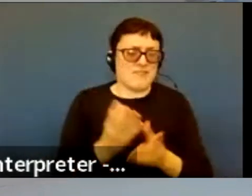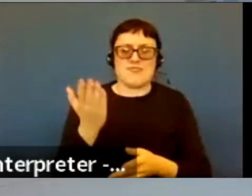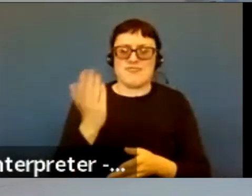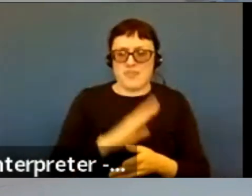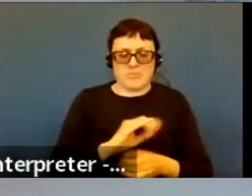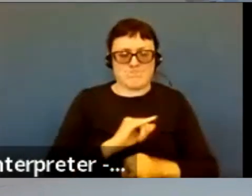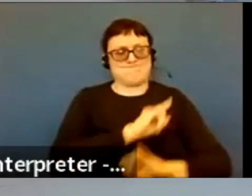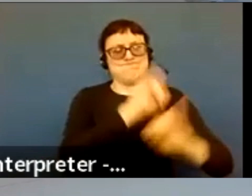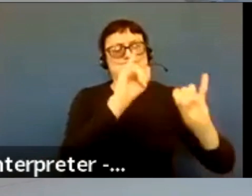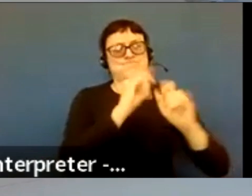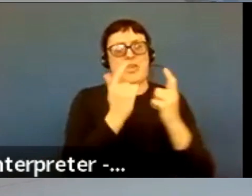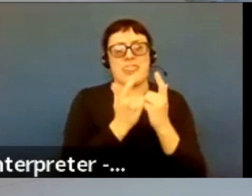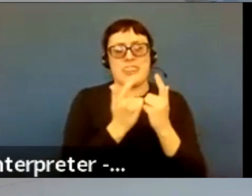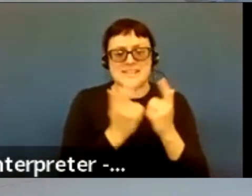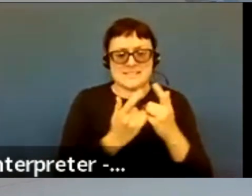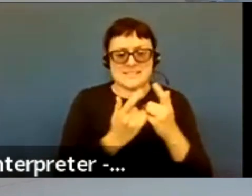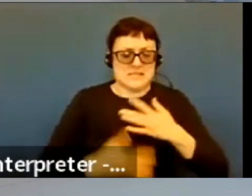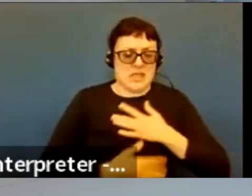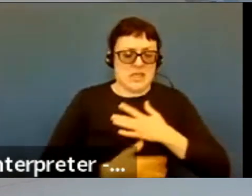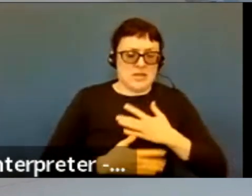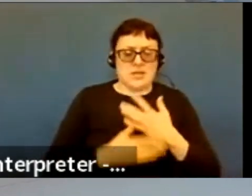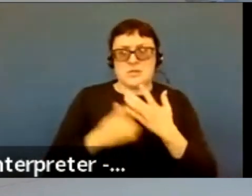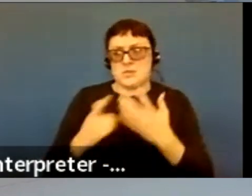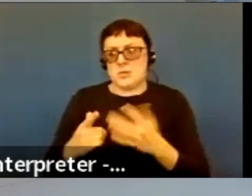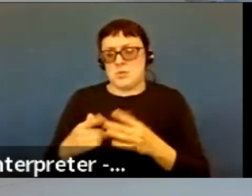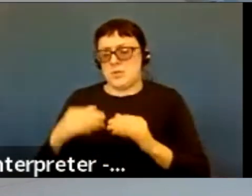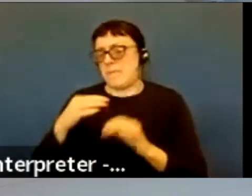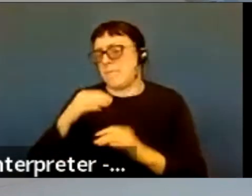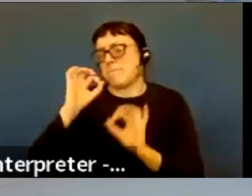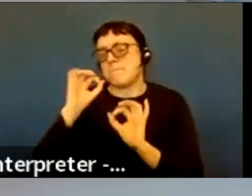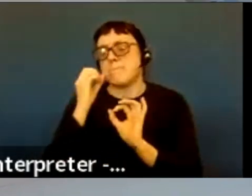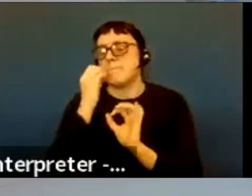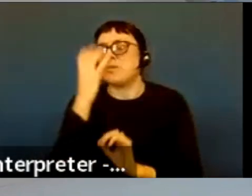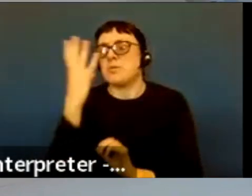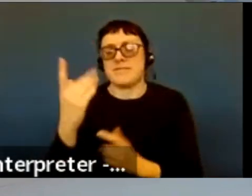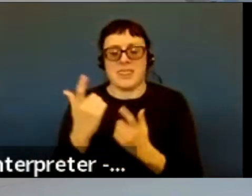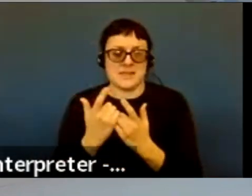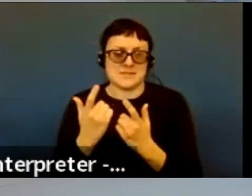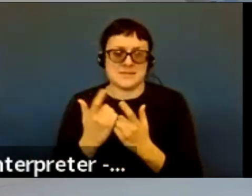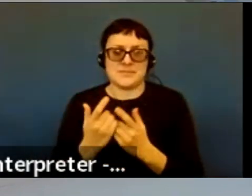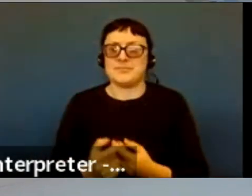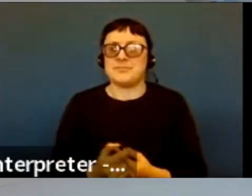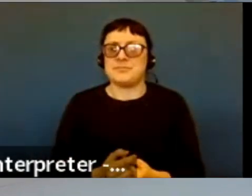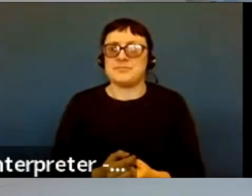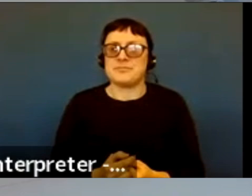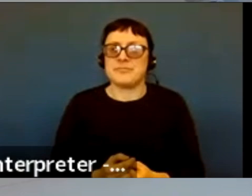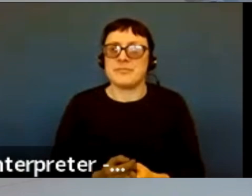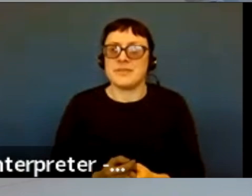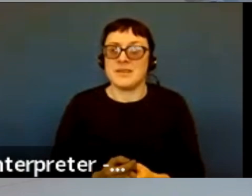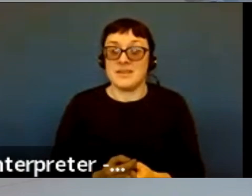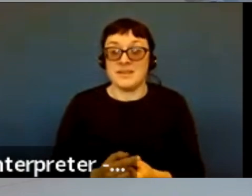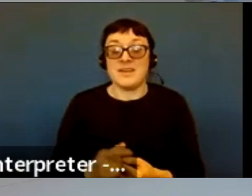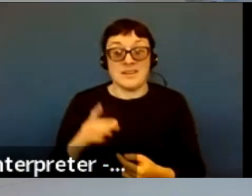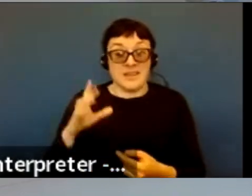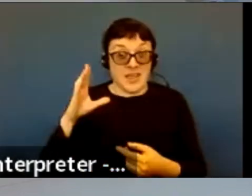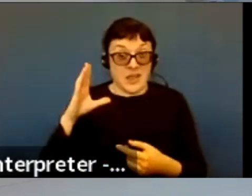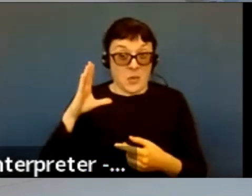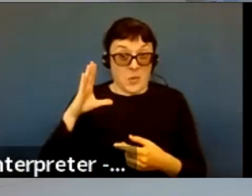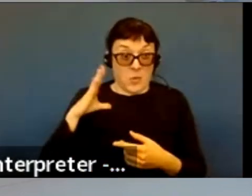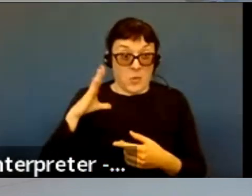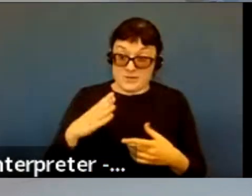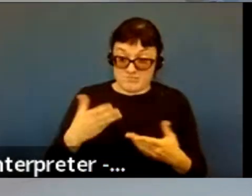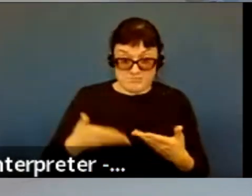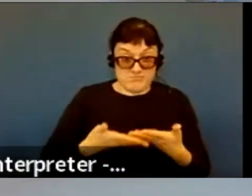most reprehensible emotion to the most beautiful one. And so I really want to give us